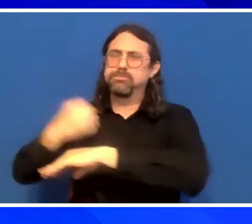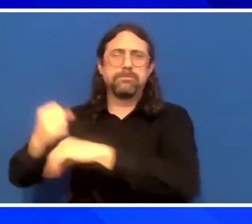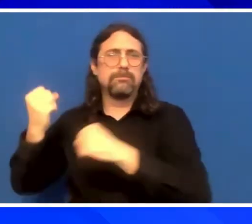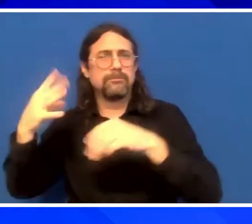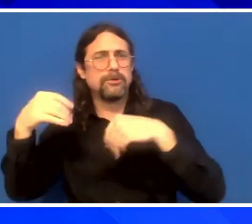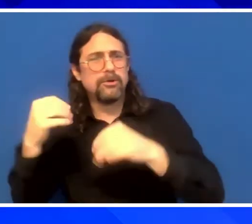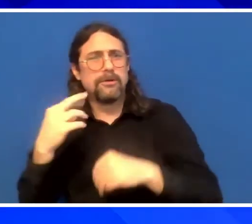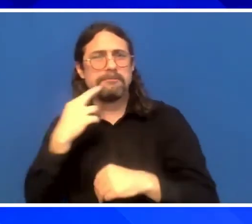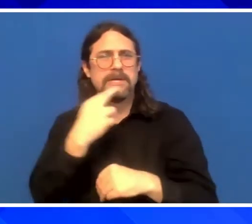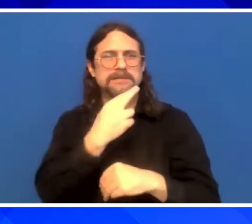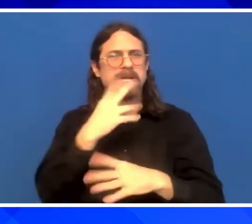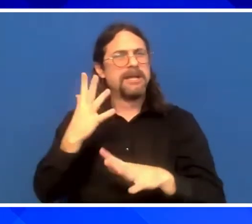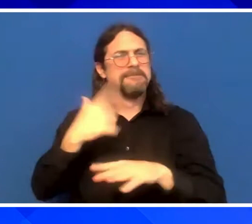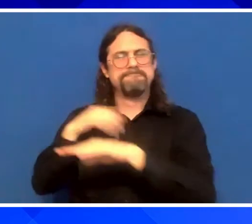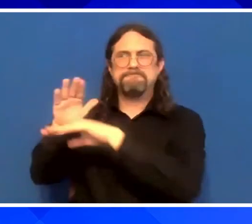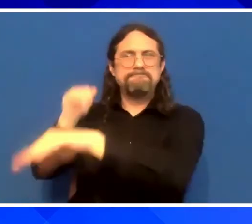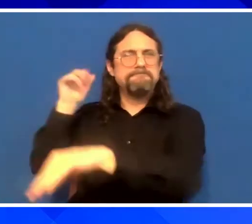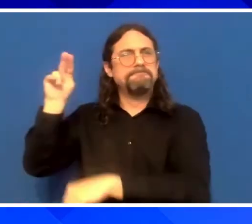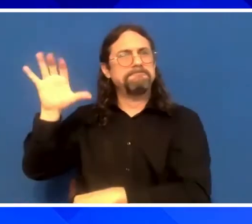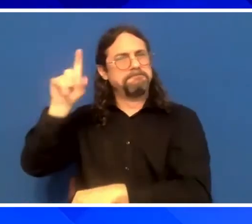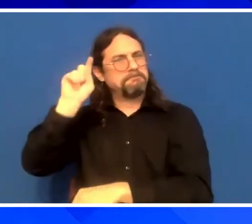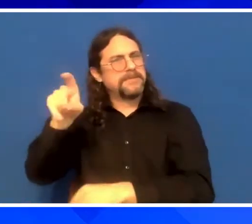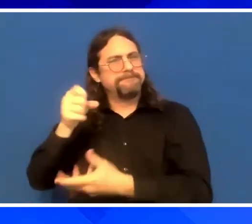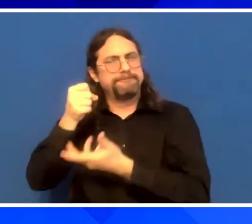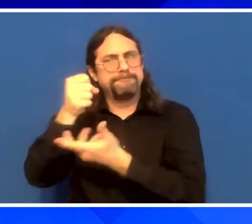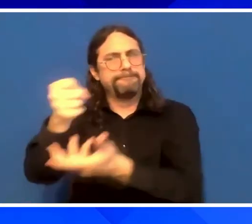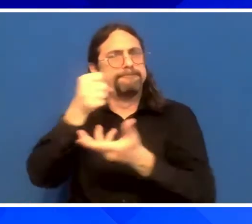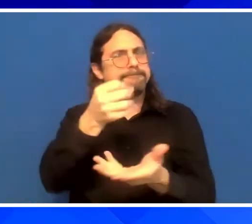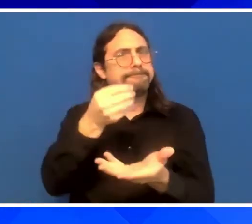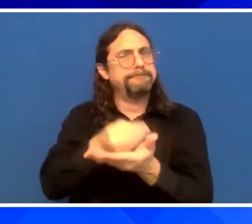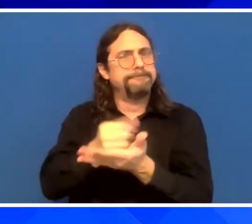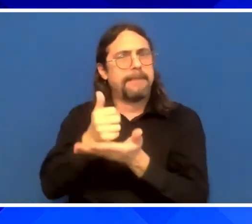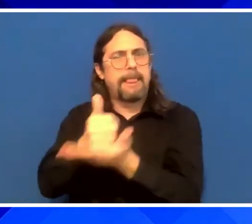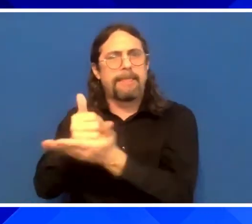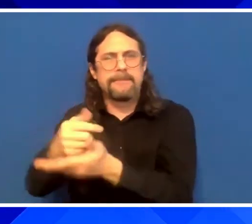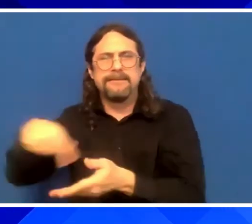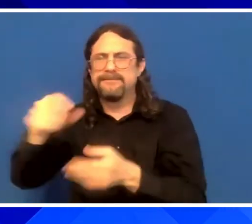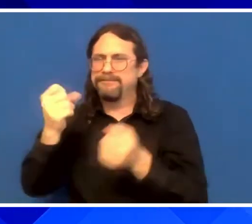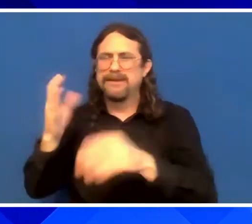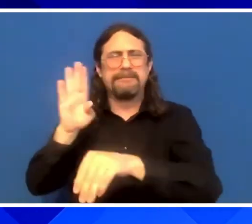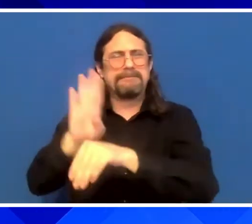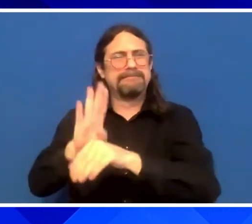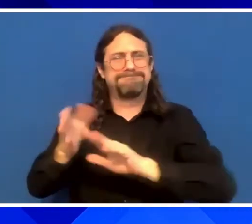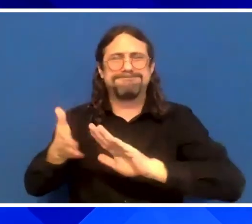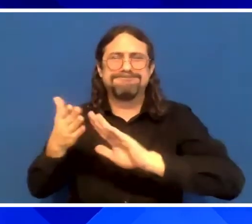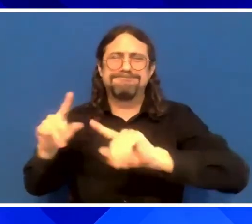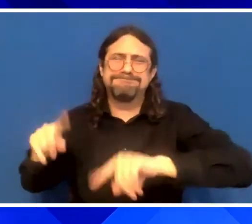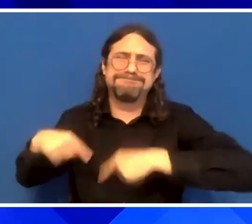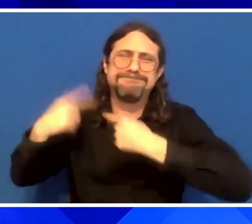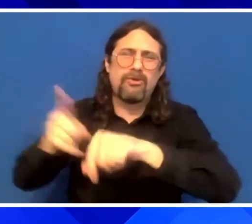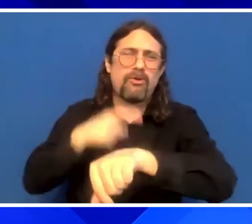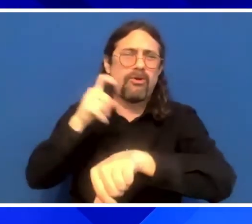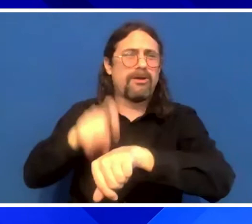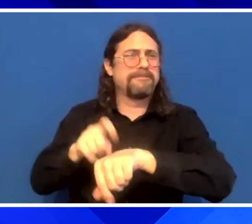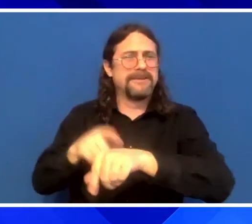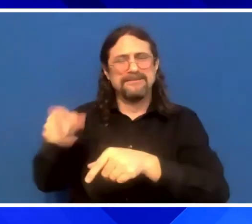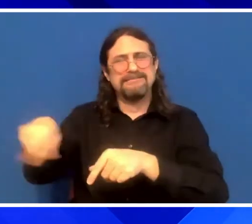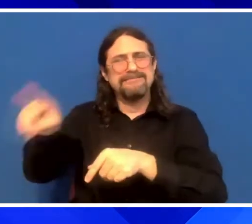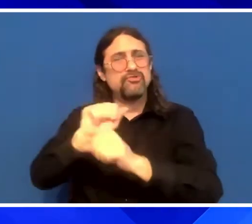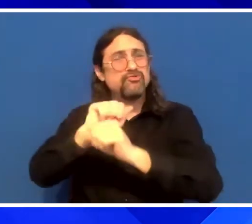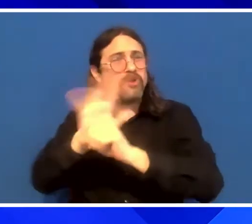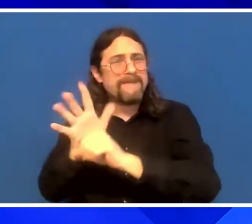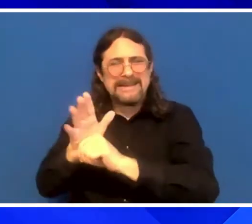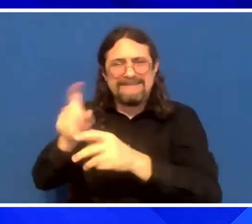small businesses to help them pay for COVID redemption and to help with other reopening costs. Housing costs has been always